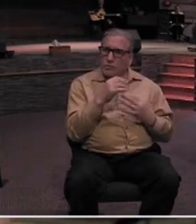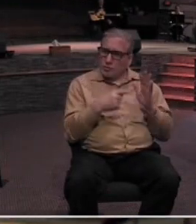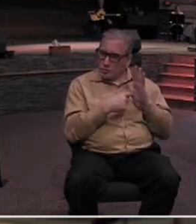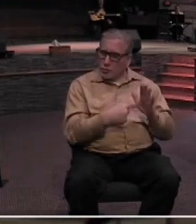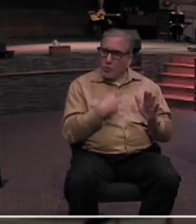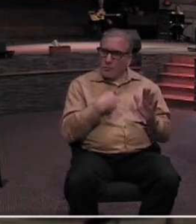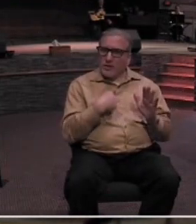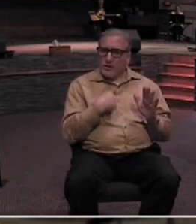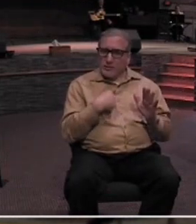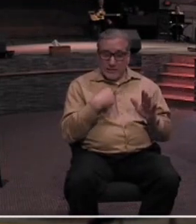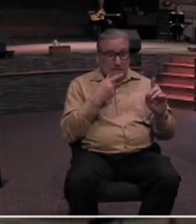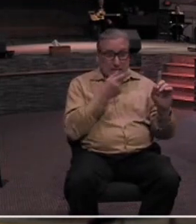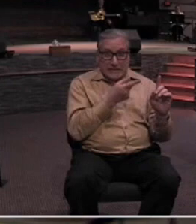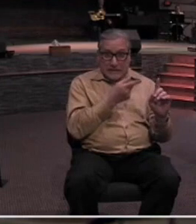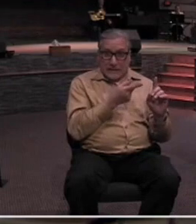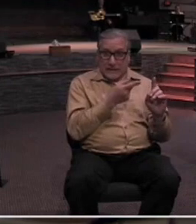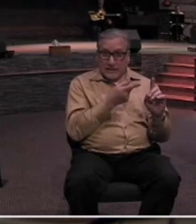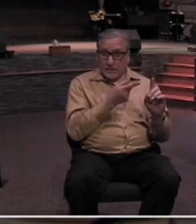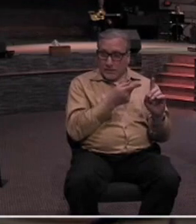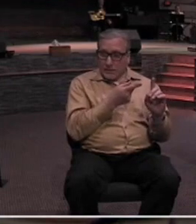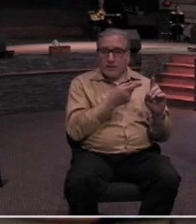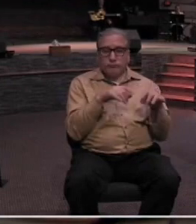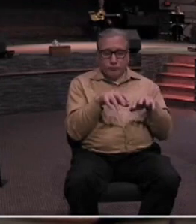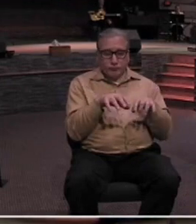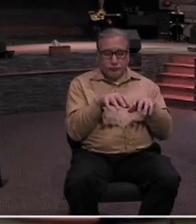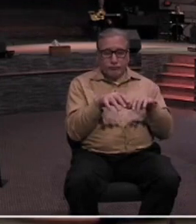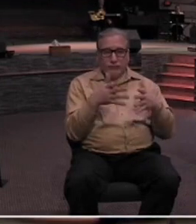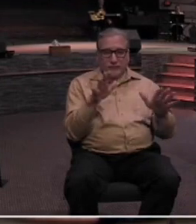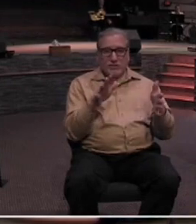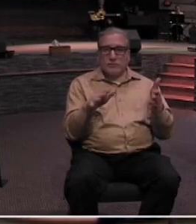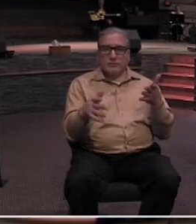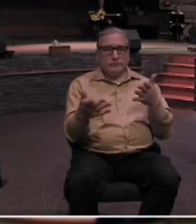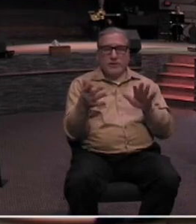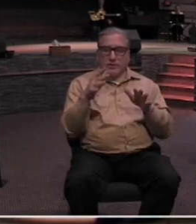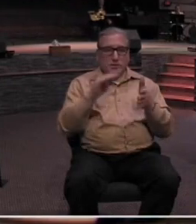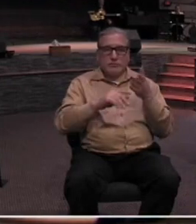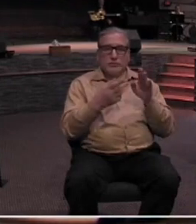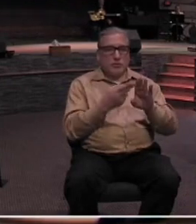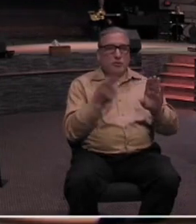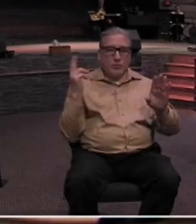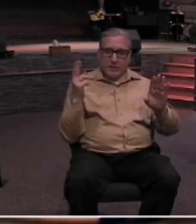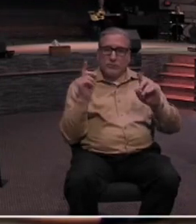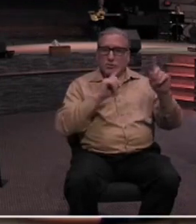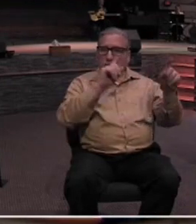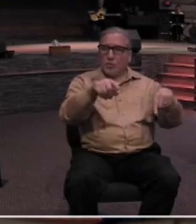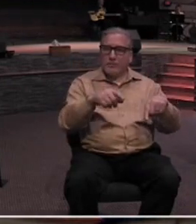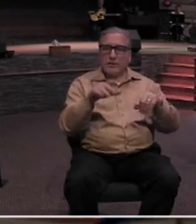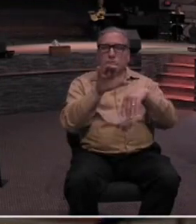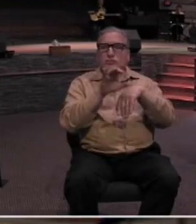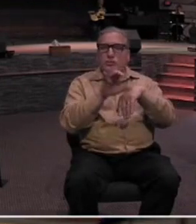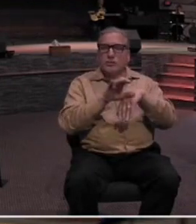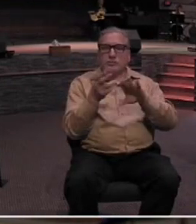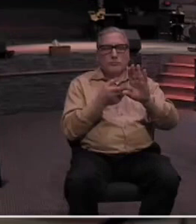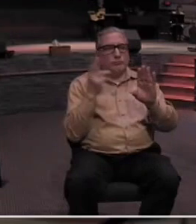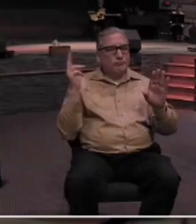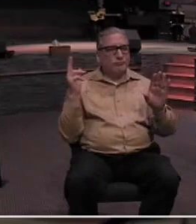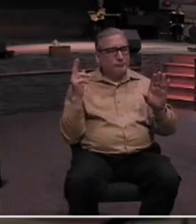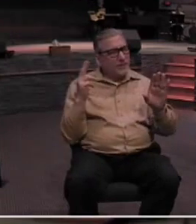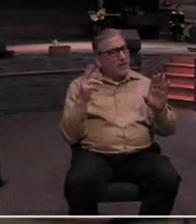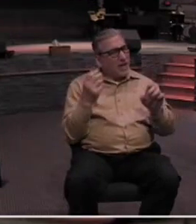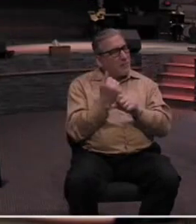he was already typed up his resignation letter, that he was going back to his church to resign. I did not know him from Adam, and I made a